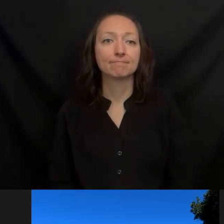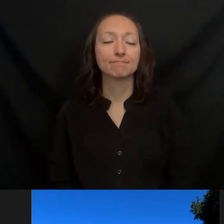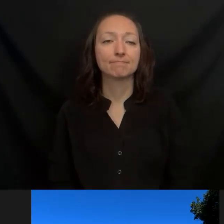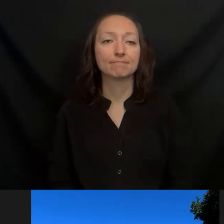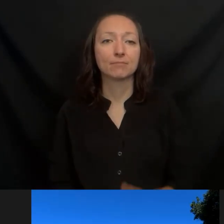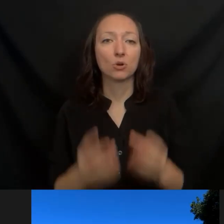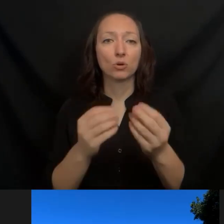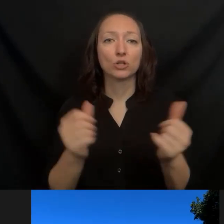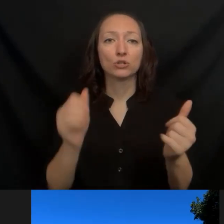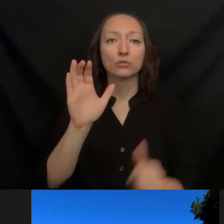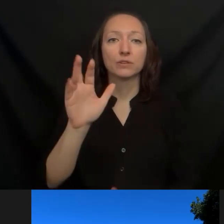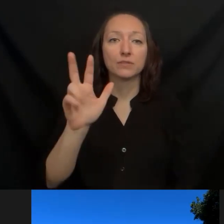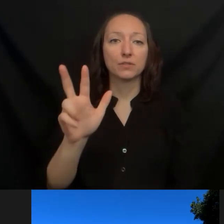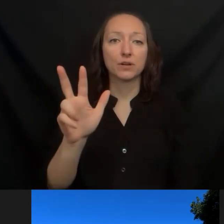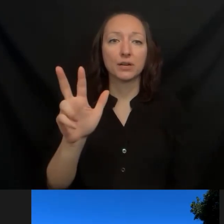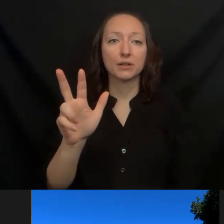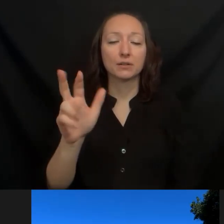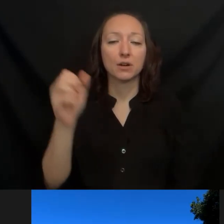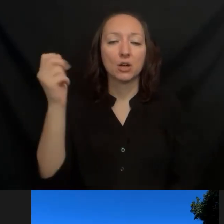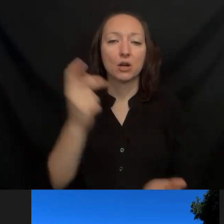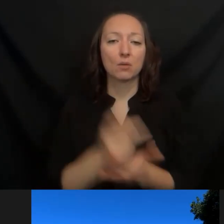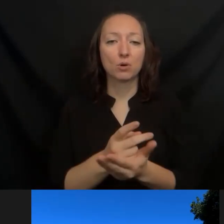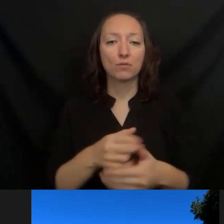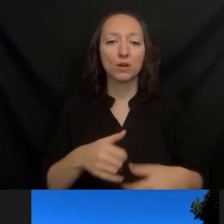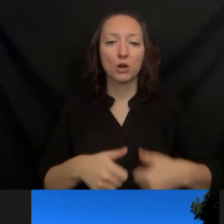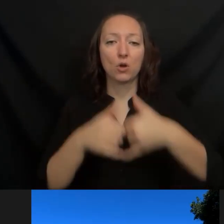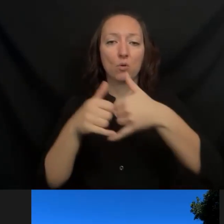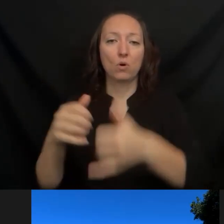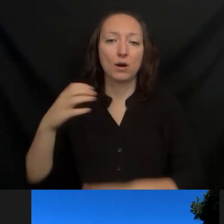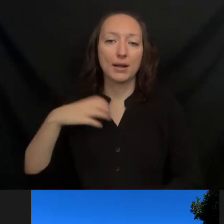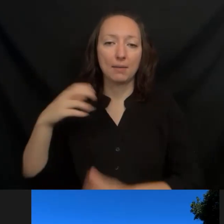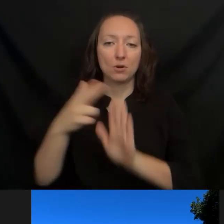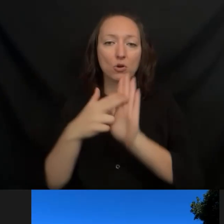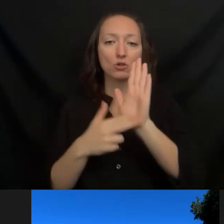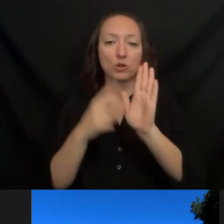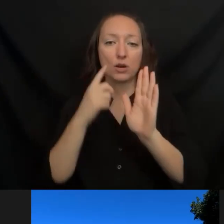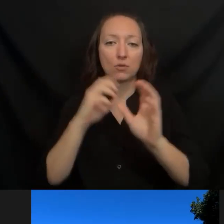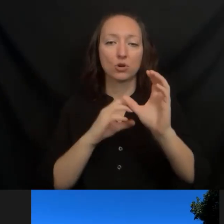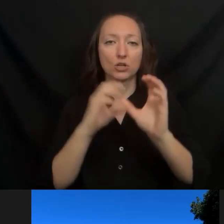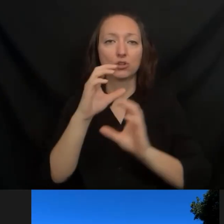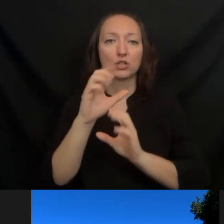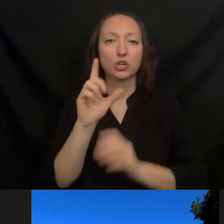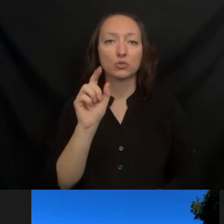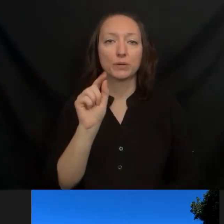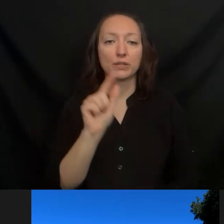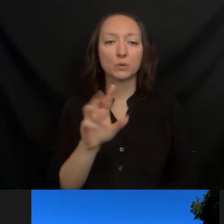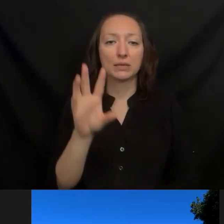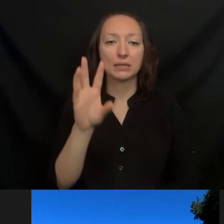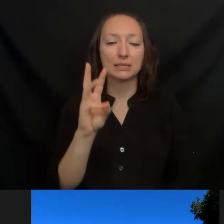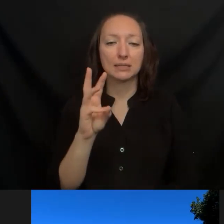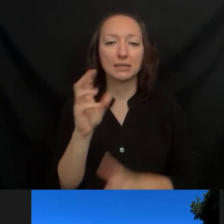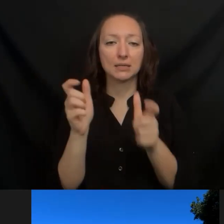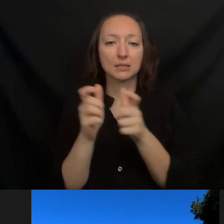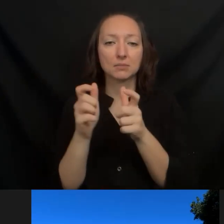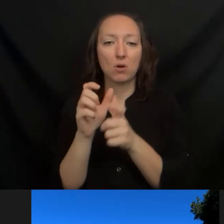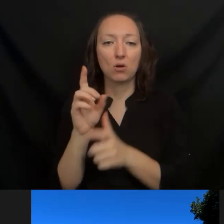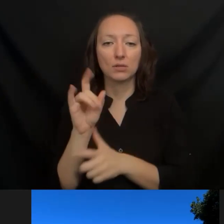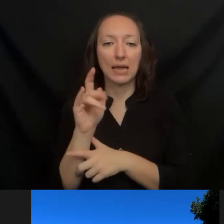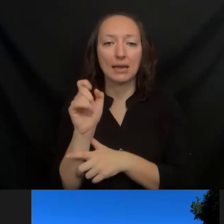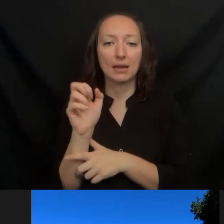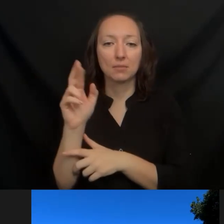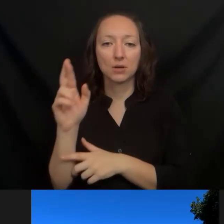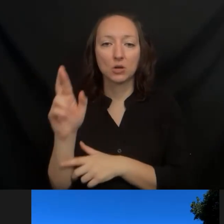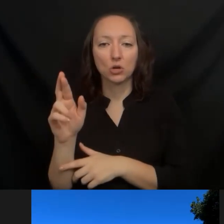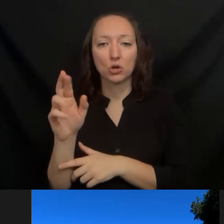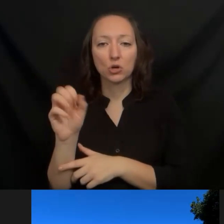Resolution 53, approving the award of a capital contract for construction of the 2026 small diameter sewer rehabilitation